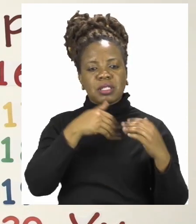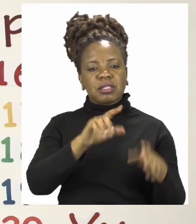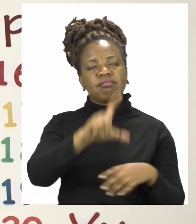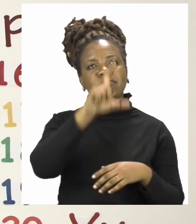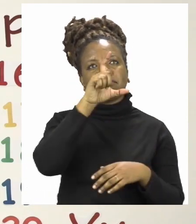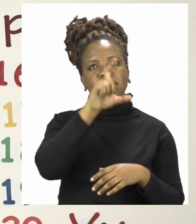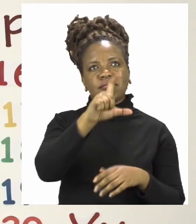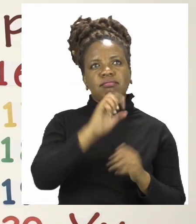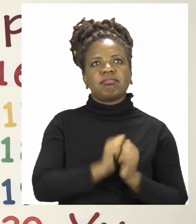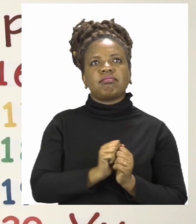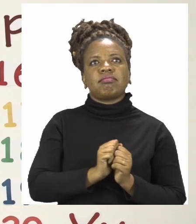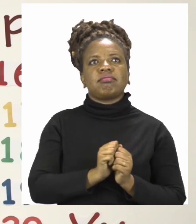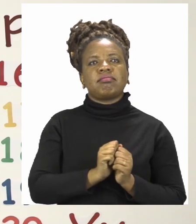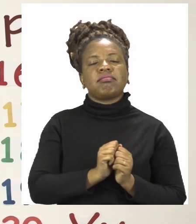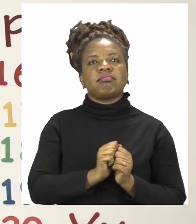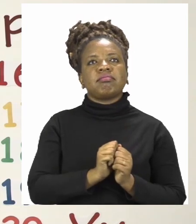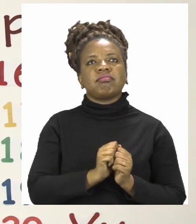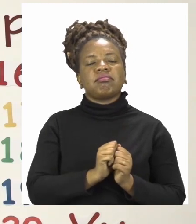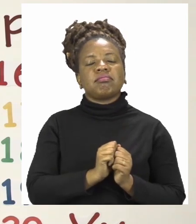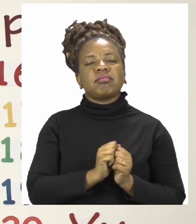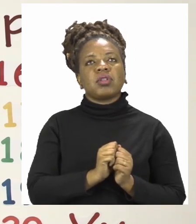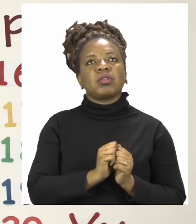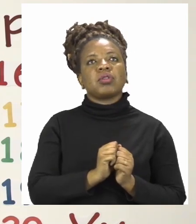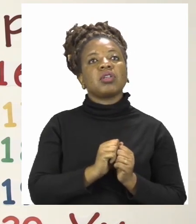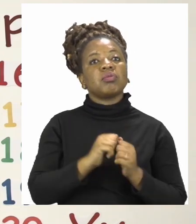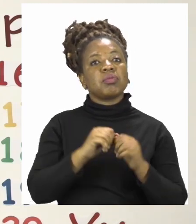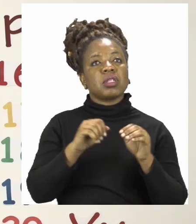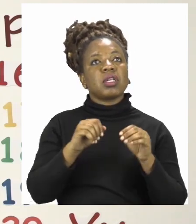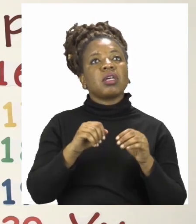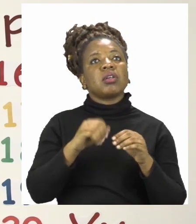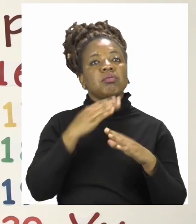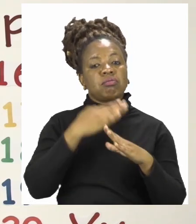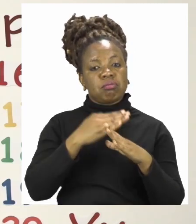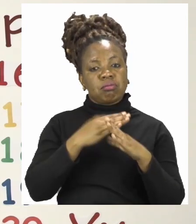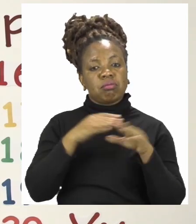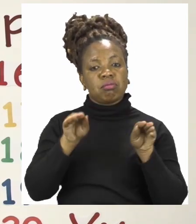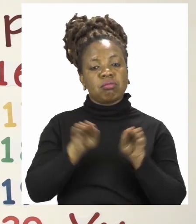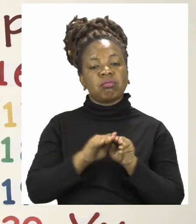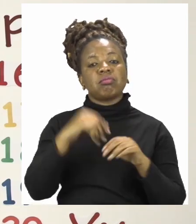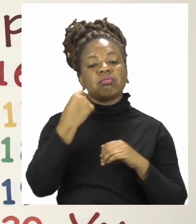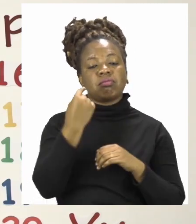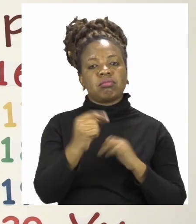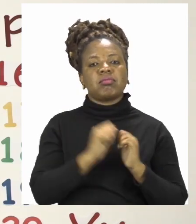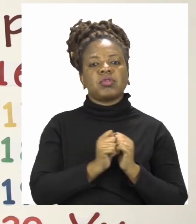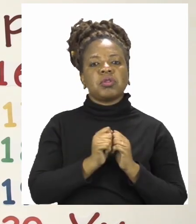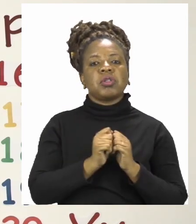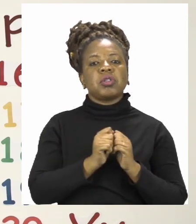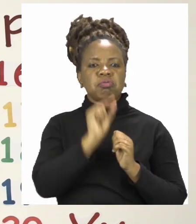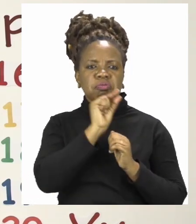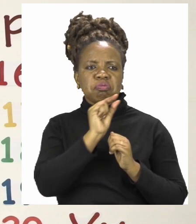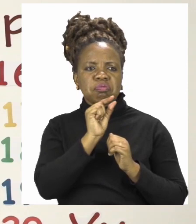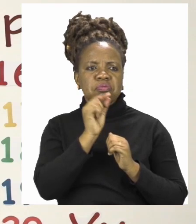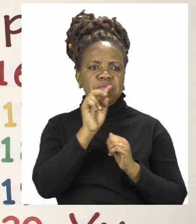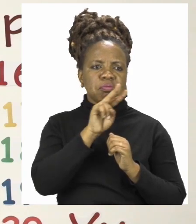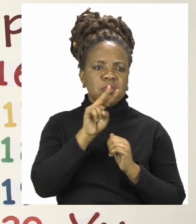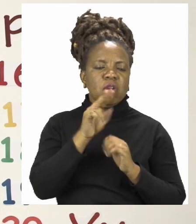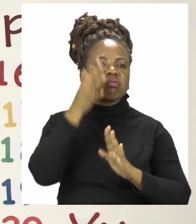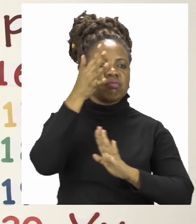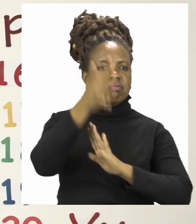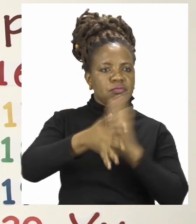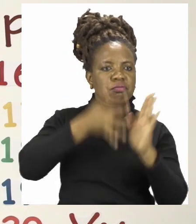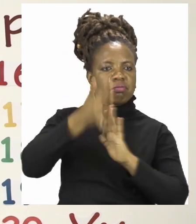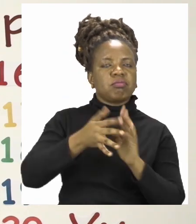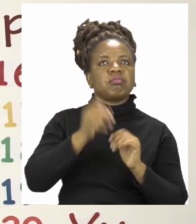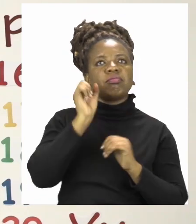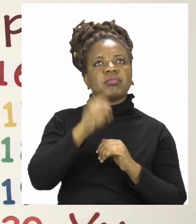out loud as you put them in their correct places. Please make sure you have neat handwriting when you do this. And if you're not sure about a